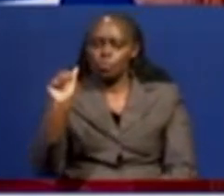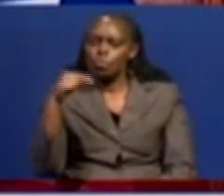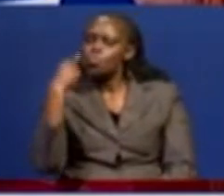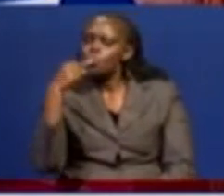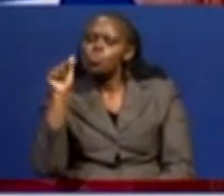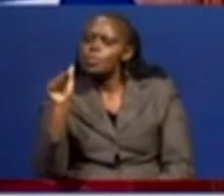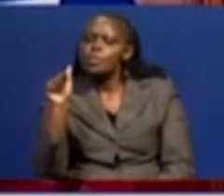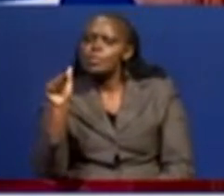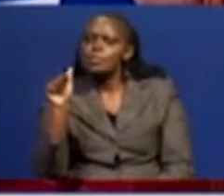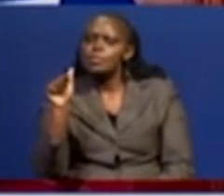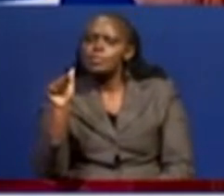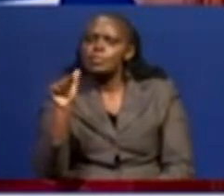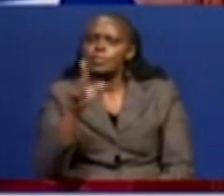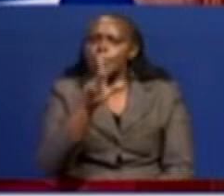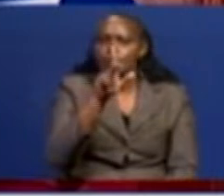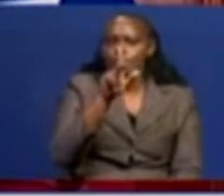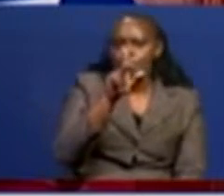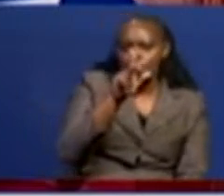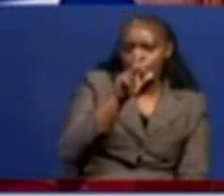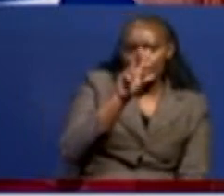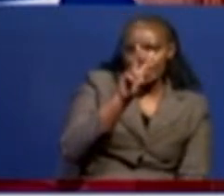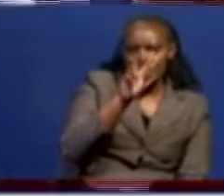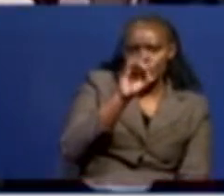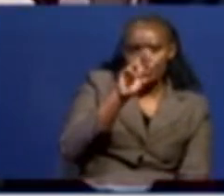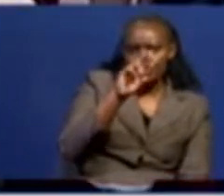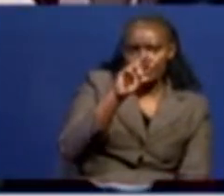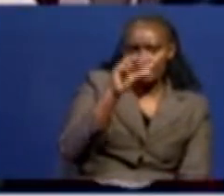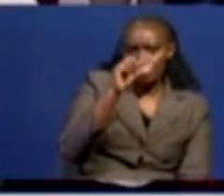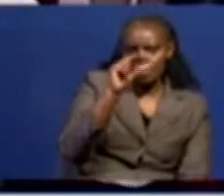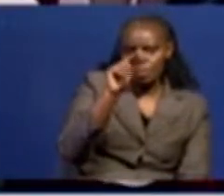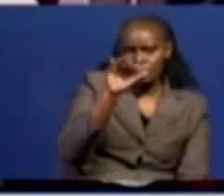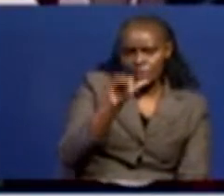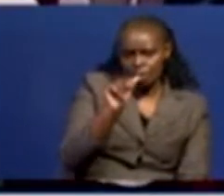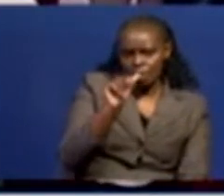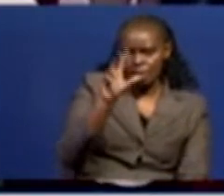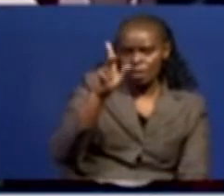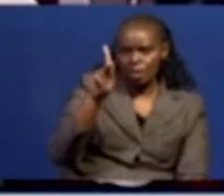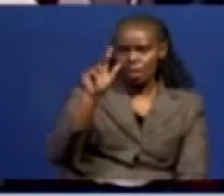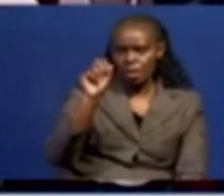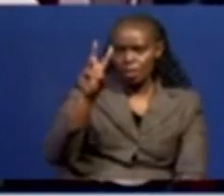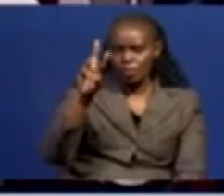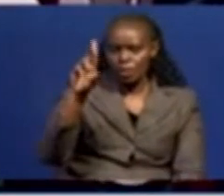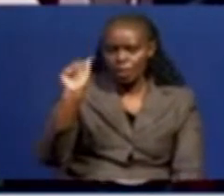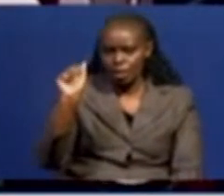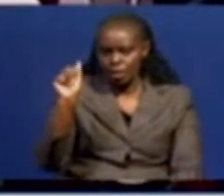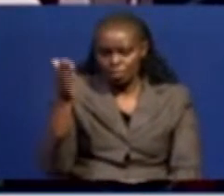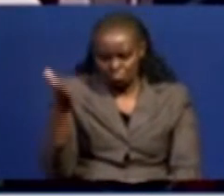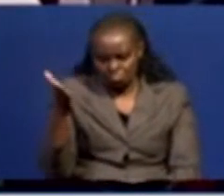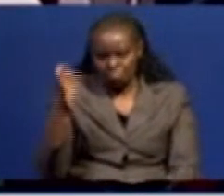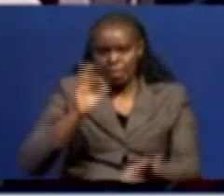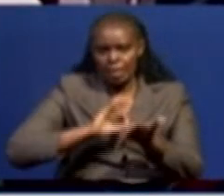Virginia Kawira? Virginia Kawira is the current